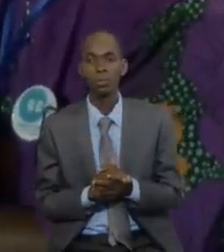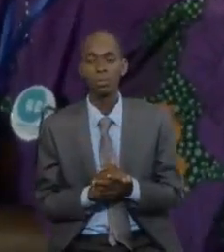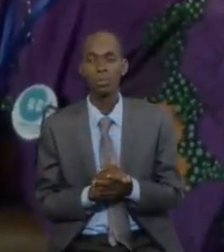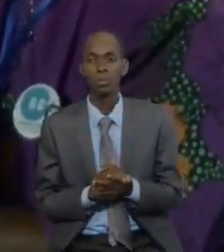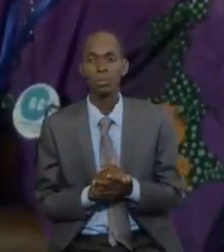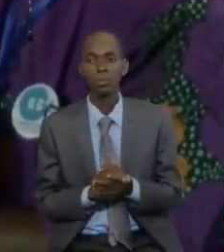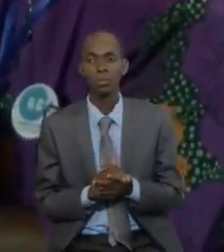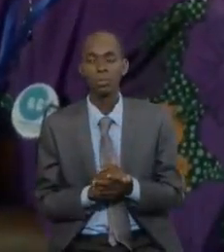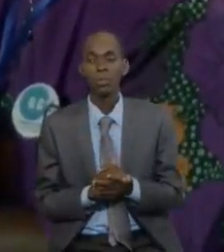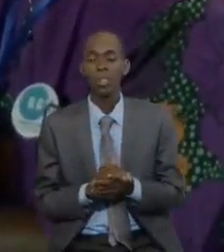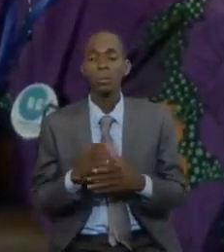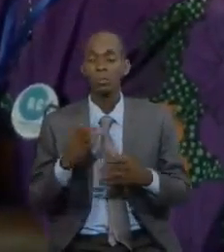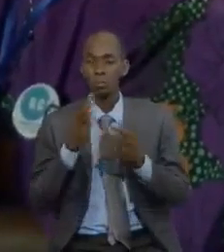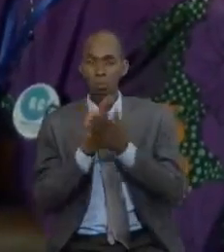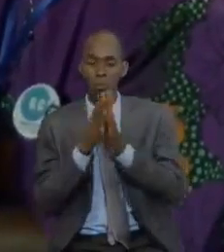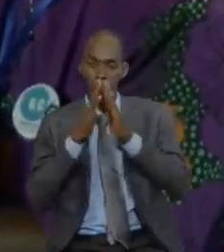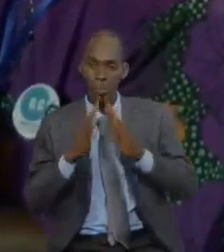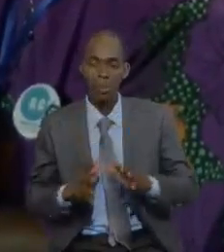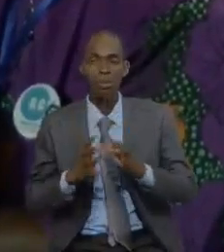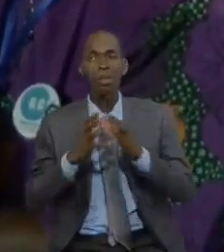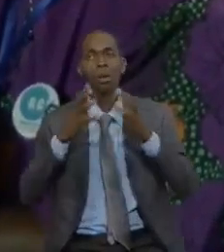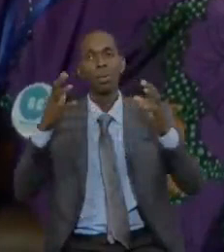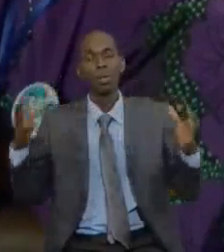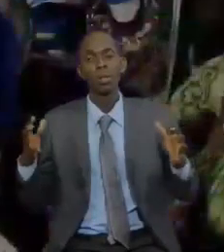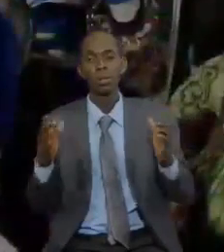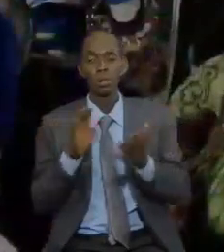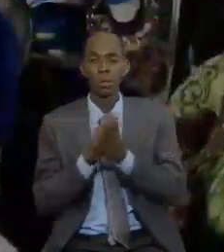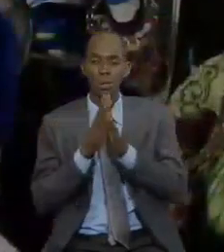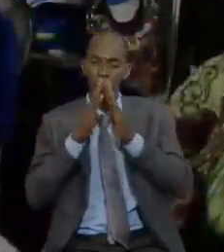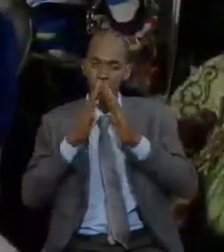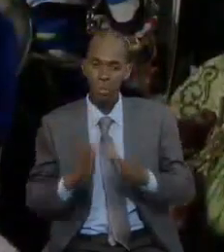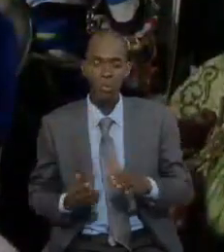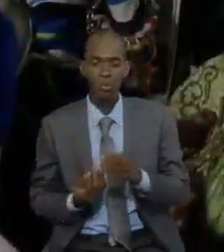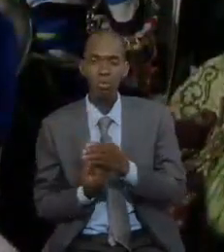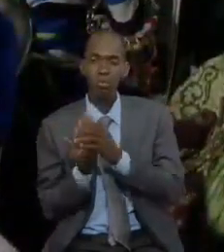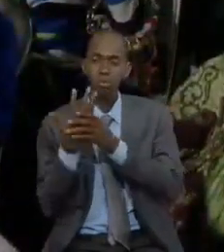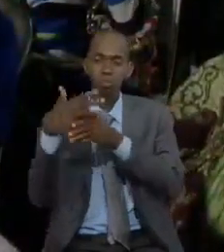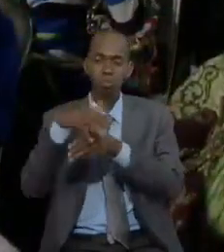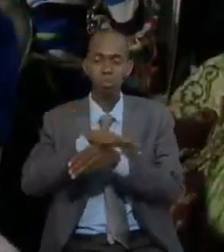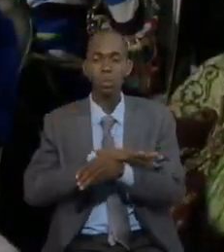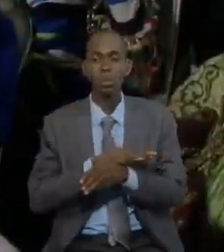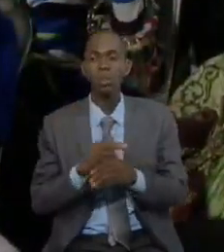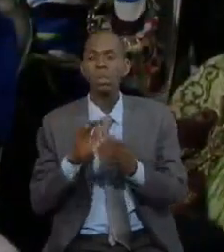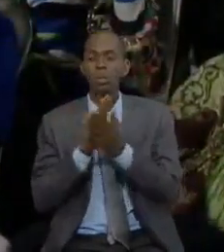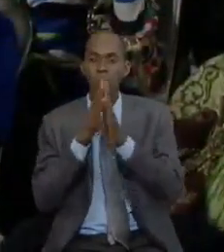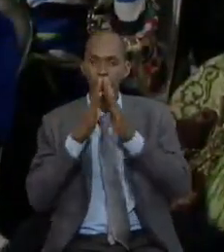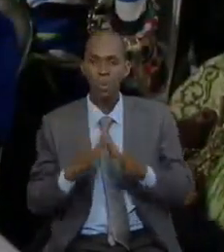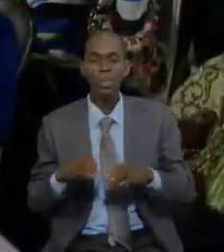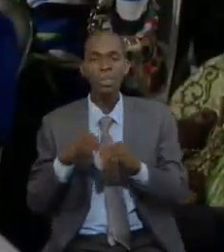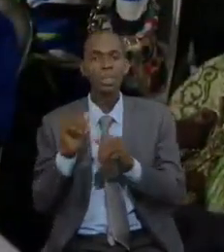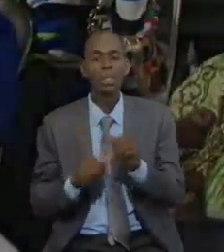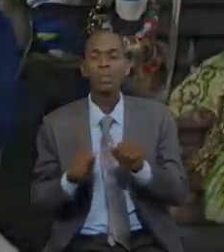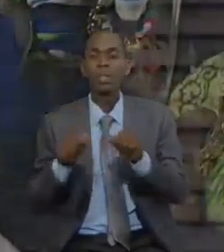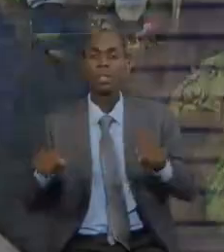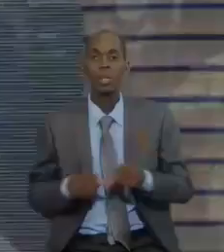Peace abundant, peace overflowing, peace in every area of your